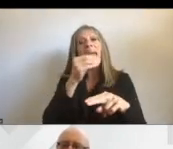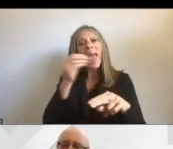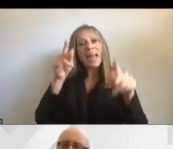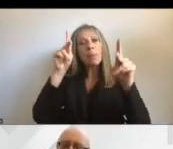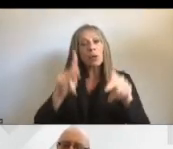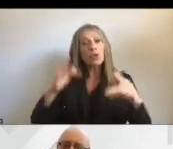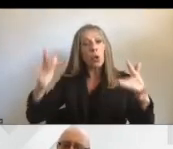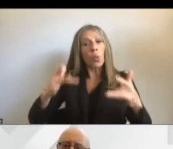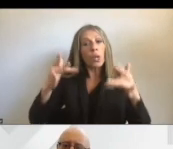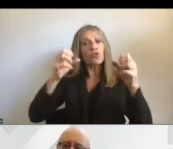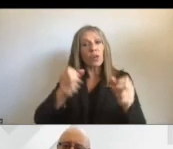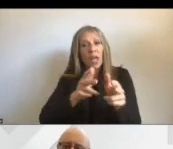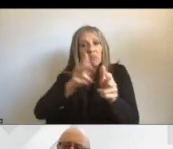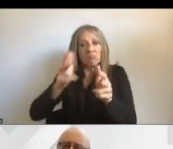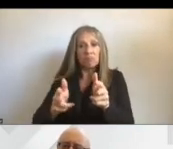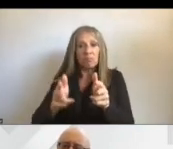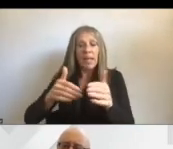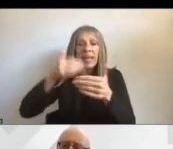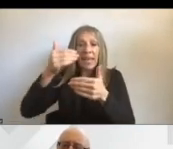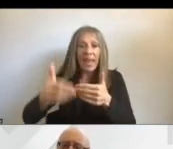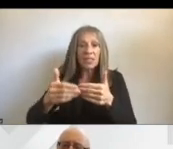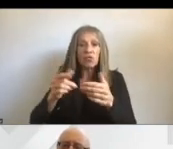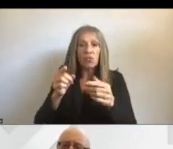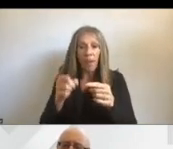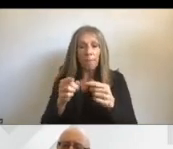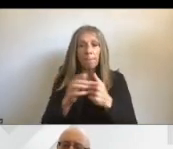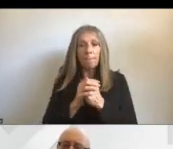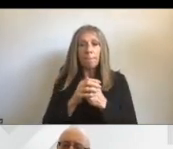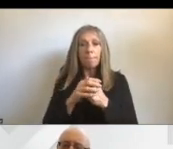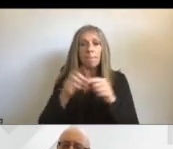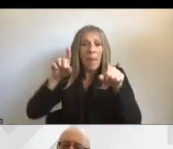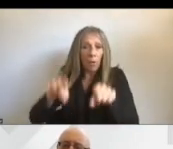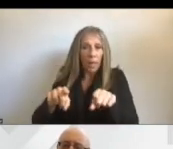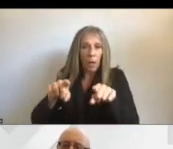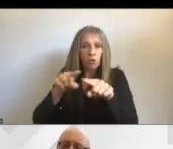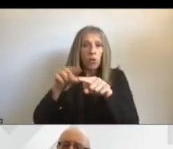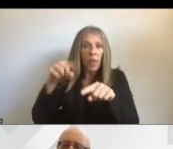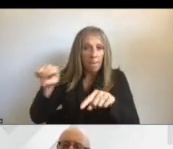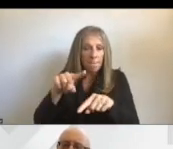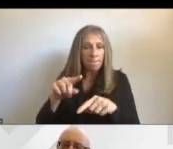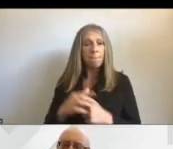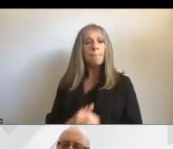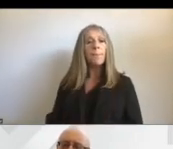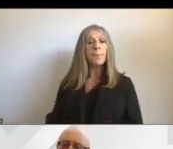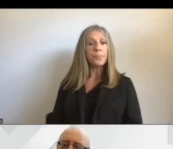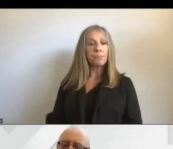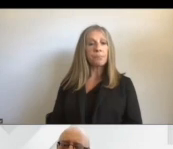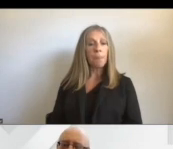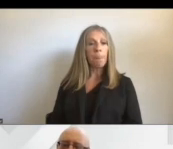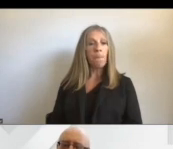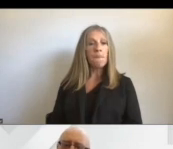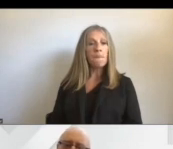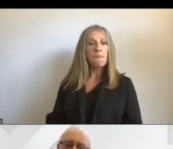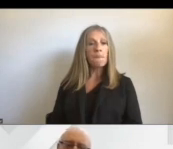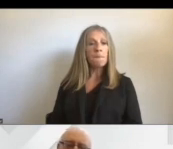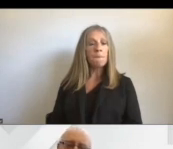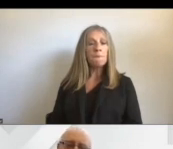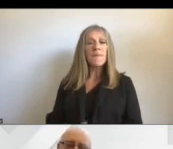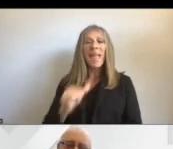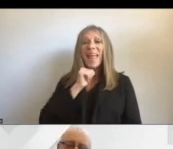decibels. Where audible beaconing is provided, this is an exception, where audible beaconing is provided in response